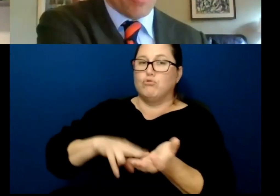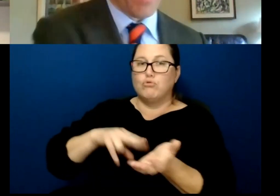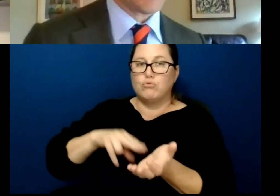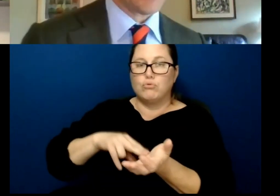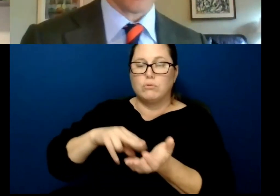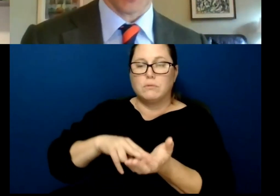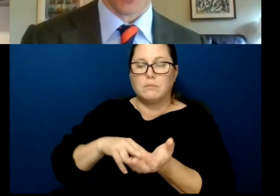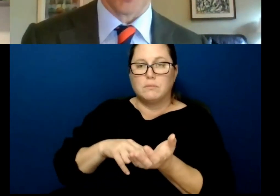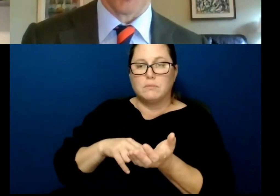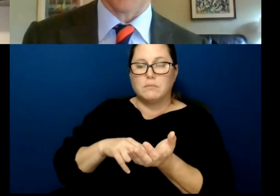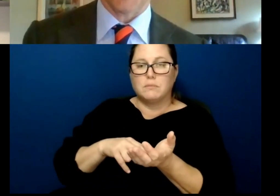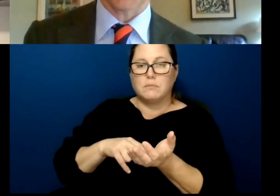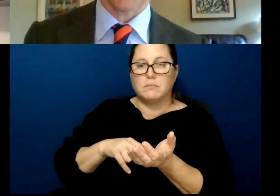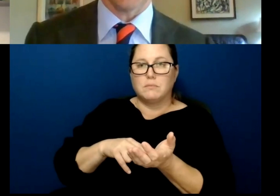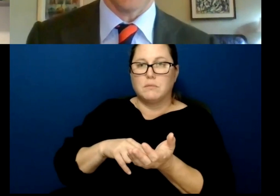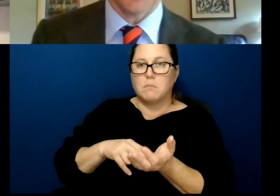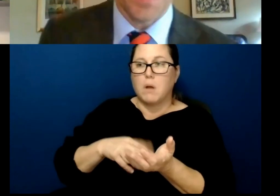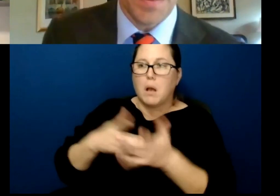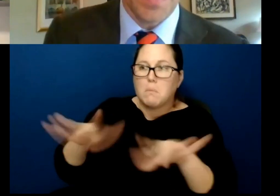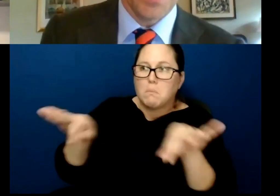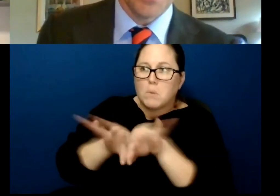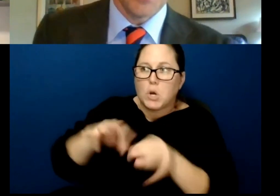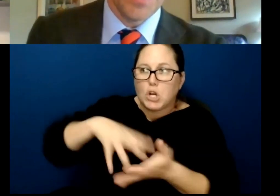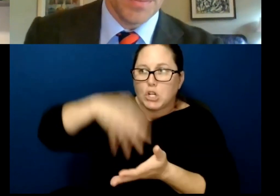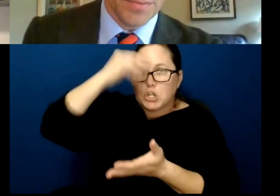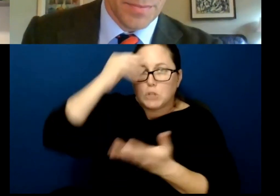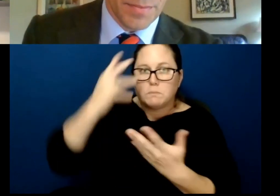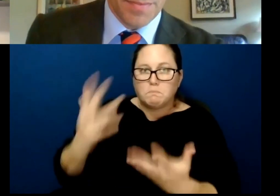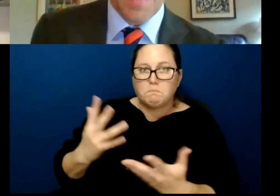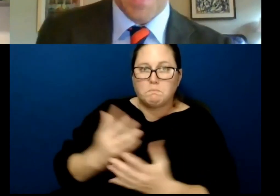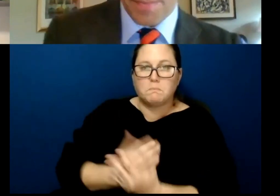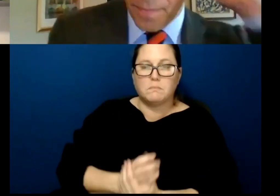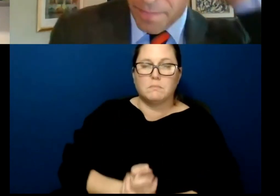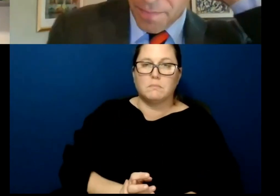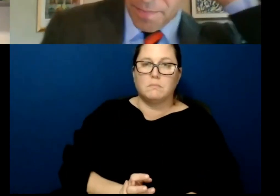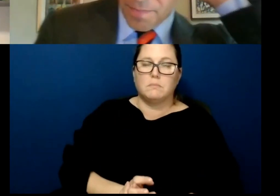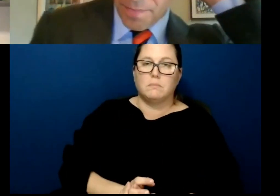but what would you direct them to learn while they're in school?